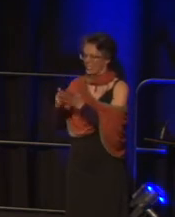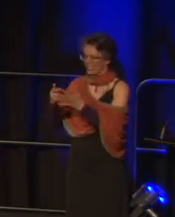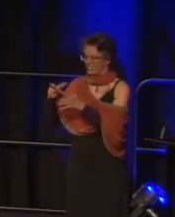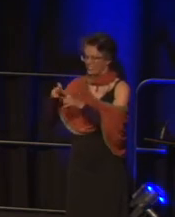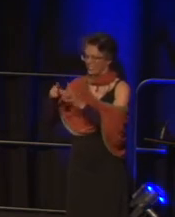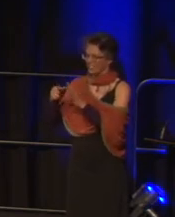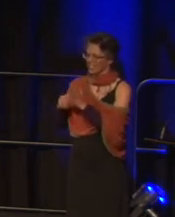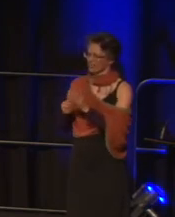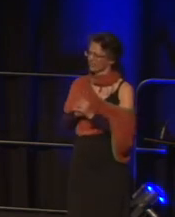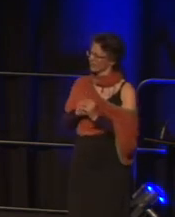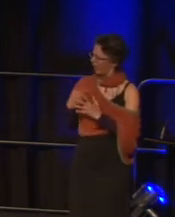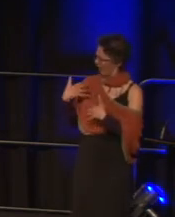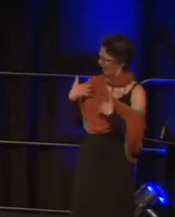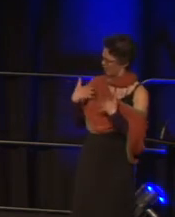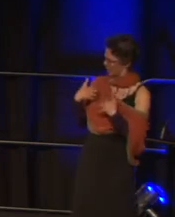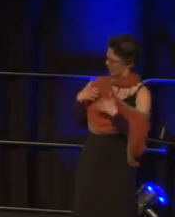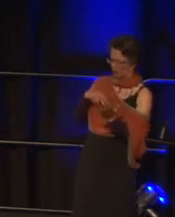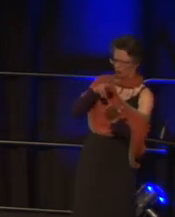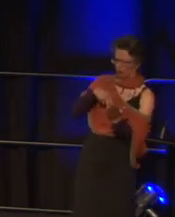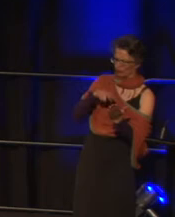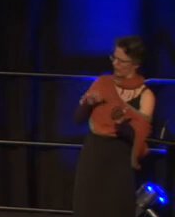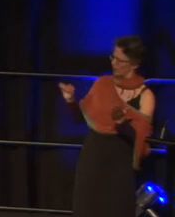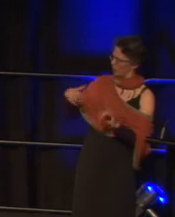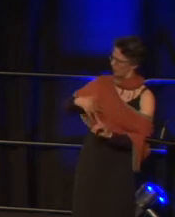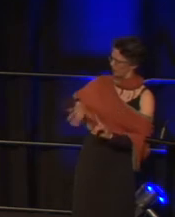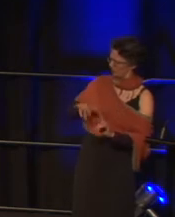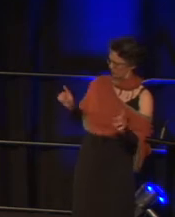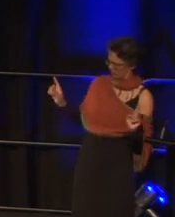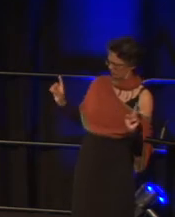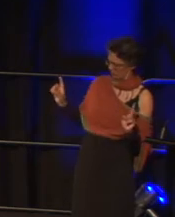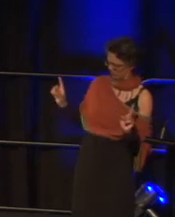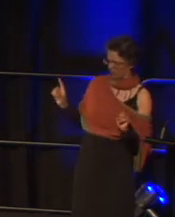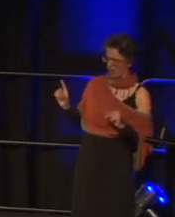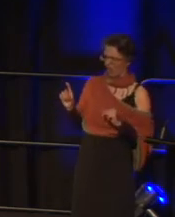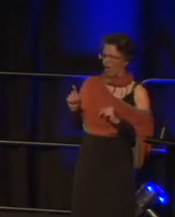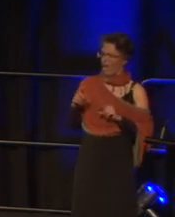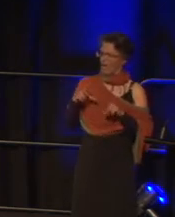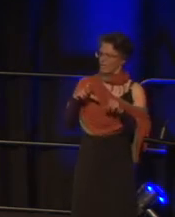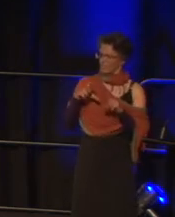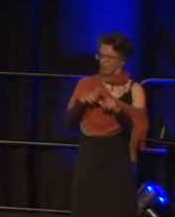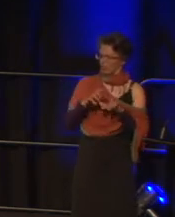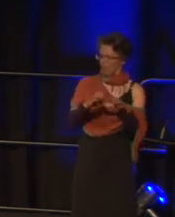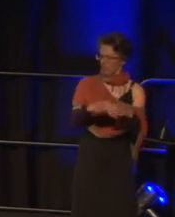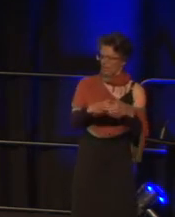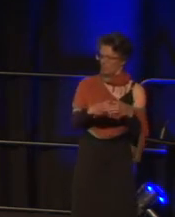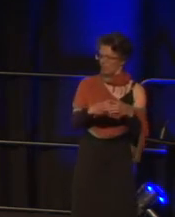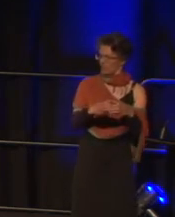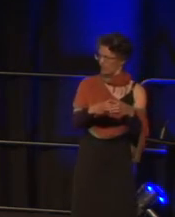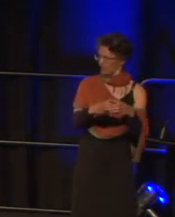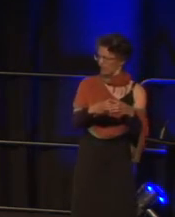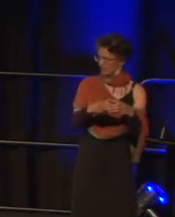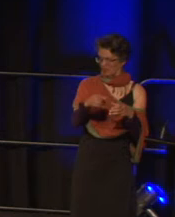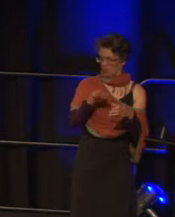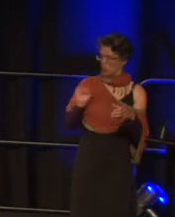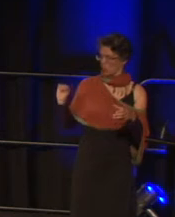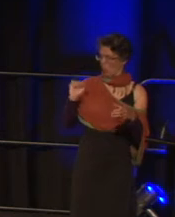Credit. Chris, I was interested to read on your bio on the Democrats for Social Credit website that